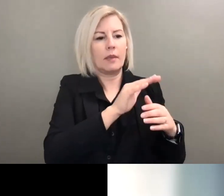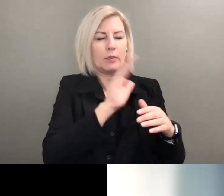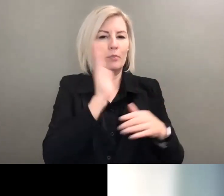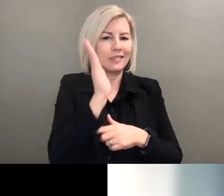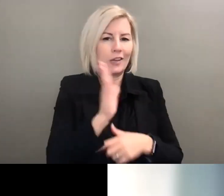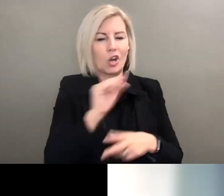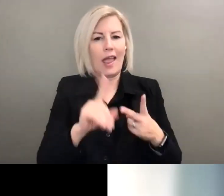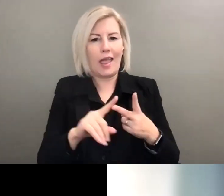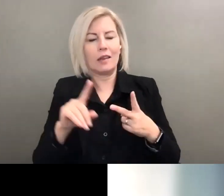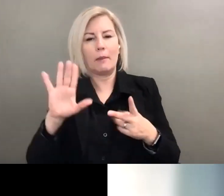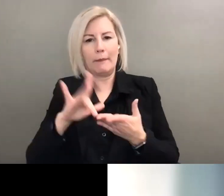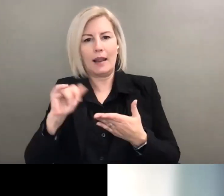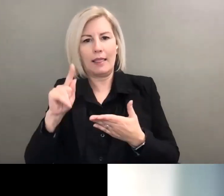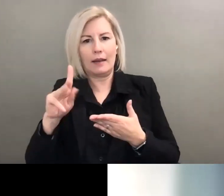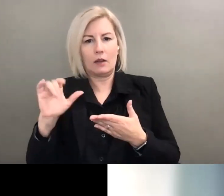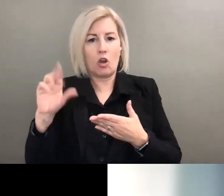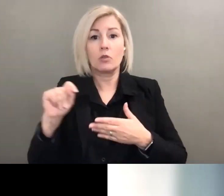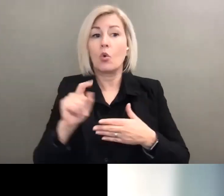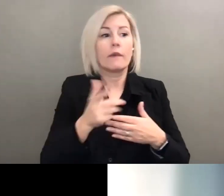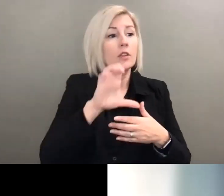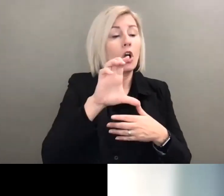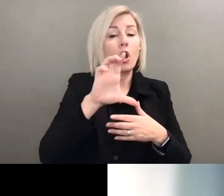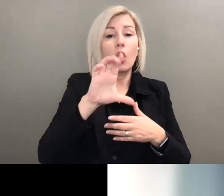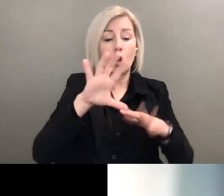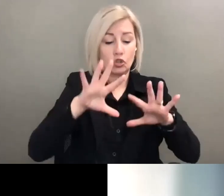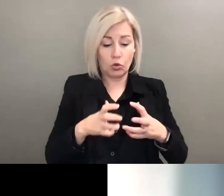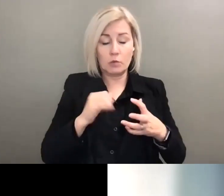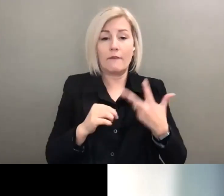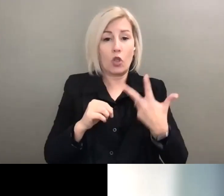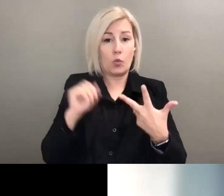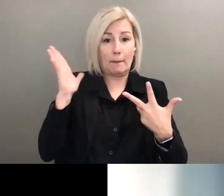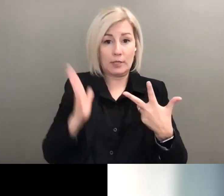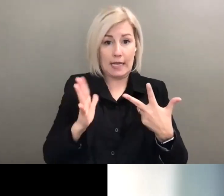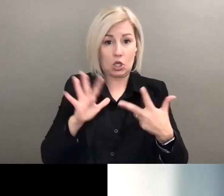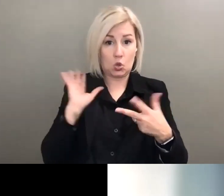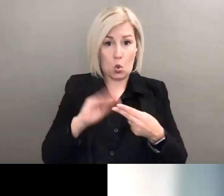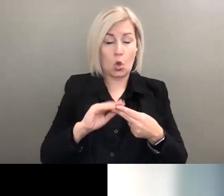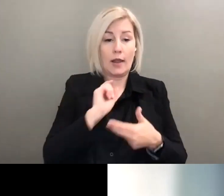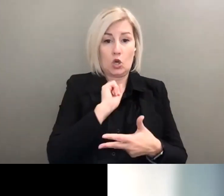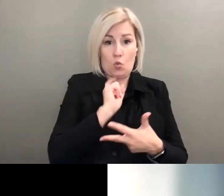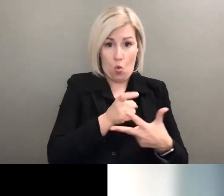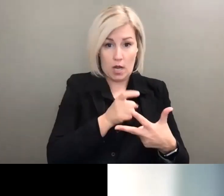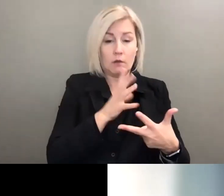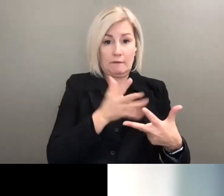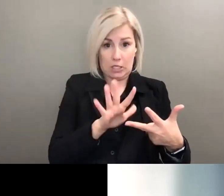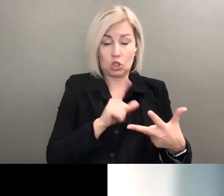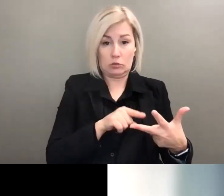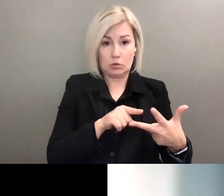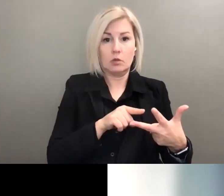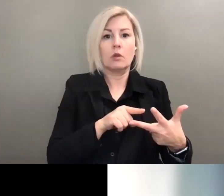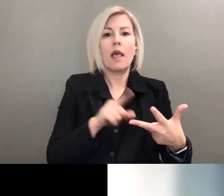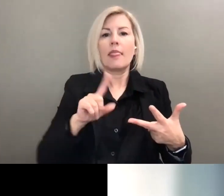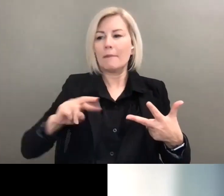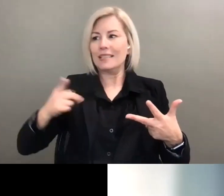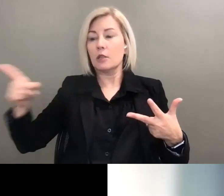in a consortium with 3 presenters total and you're awarded, MidAtlantic Arts is making 3